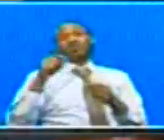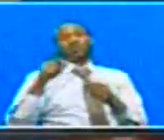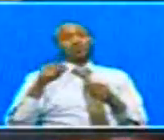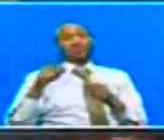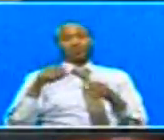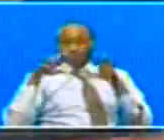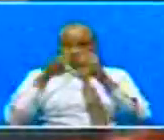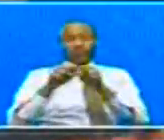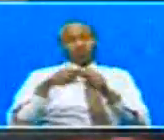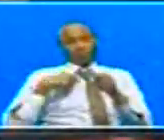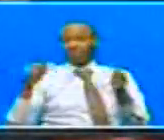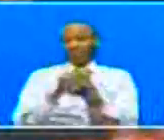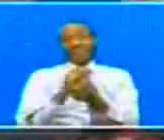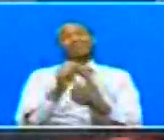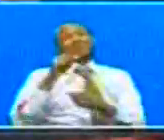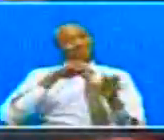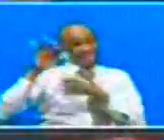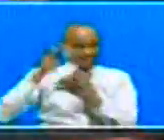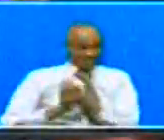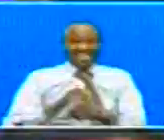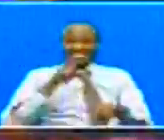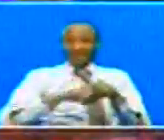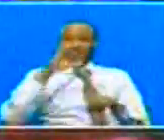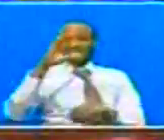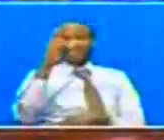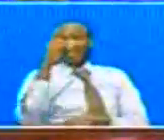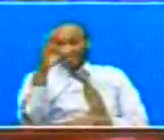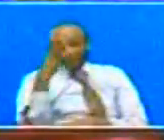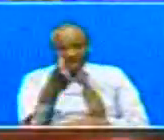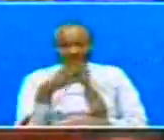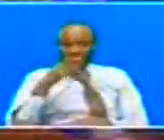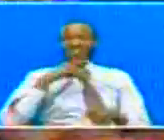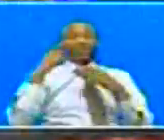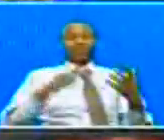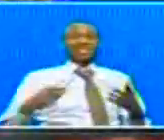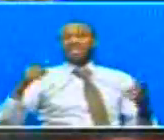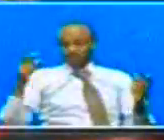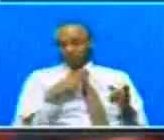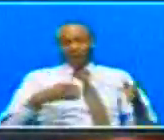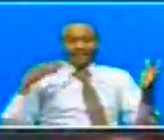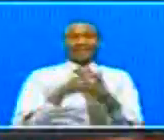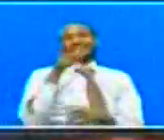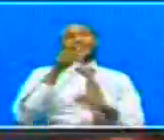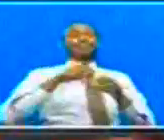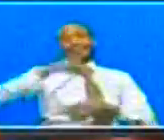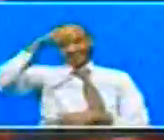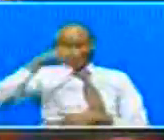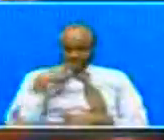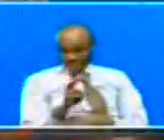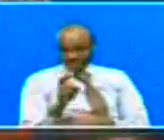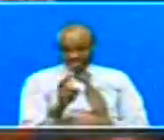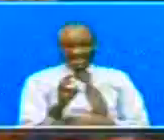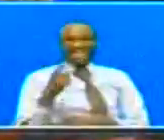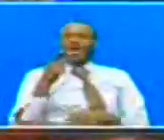are touched, when MPs are told to leave the CDF off, they threaten not to pass the budget. The role of parliament